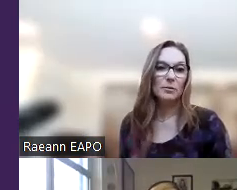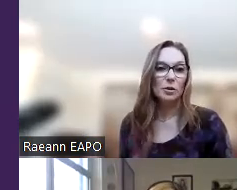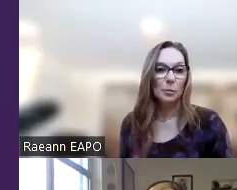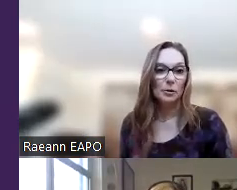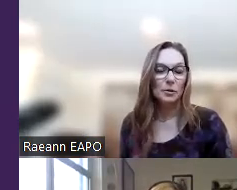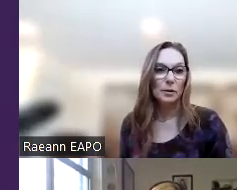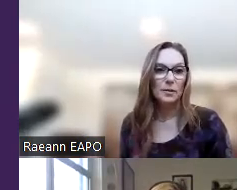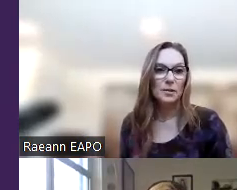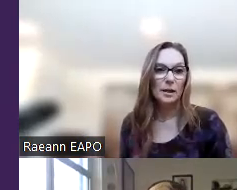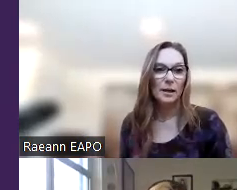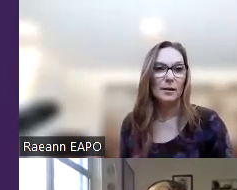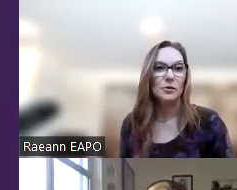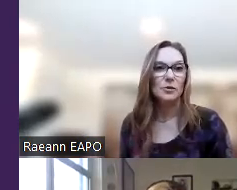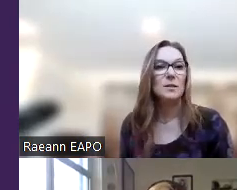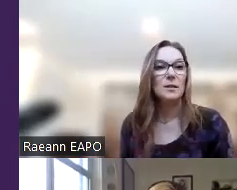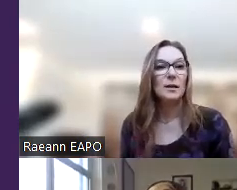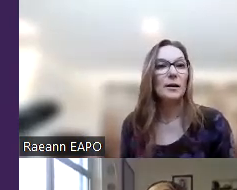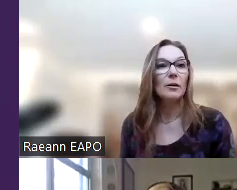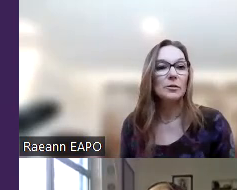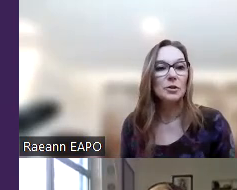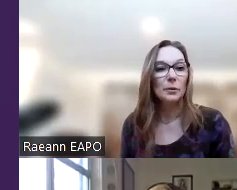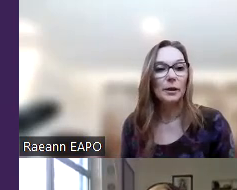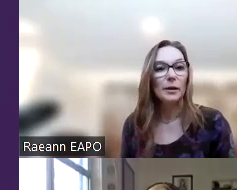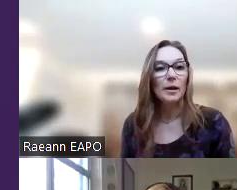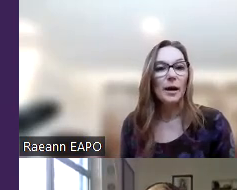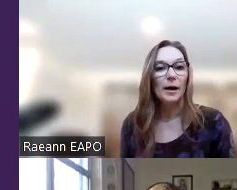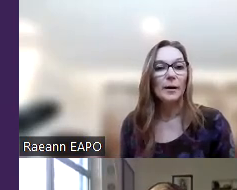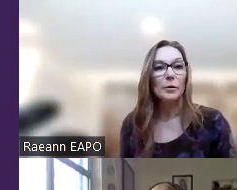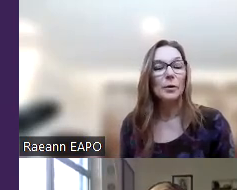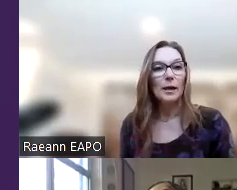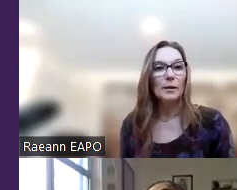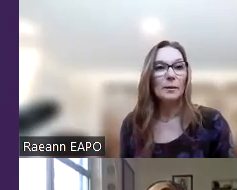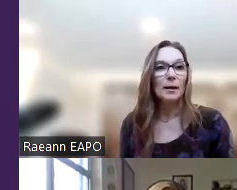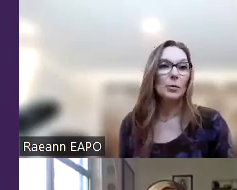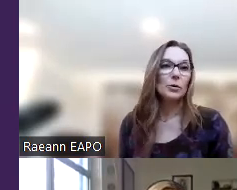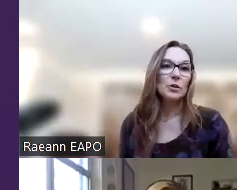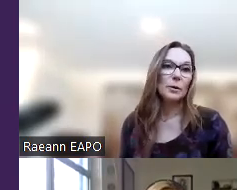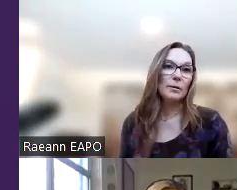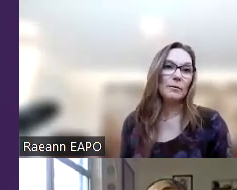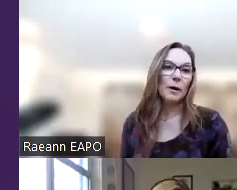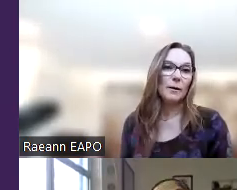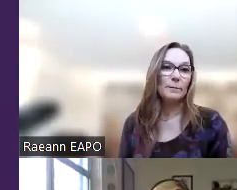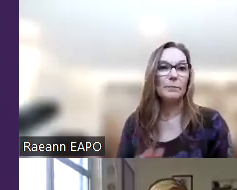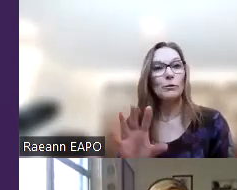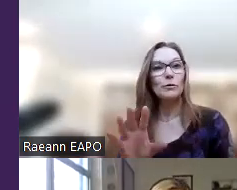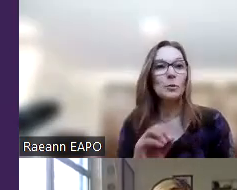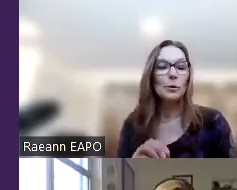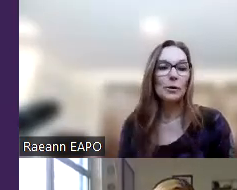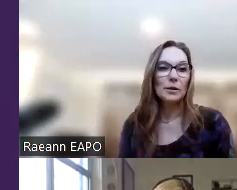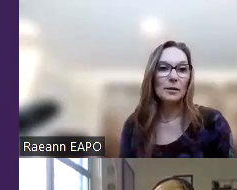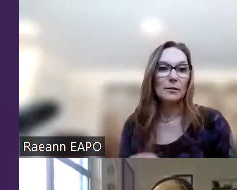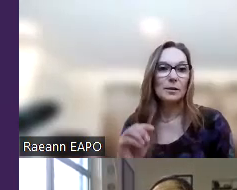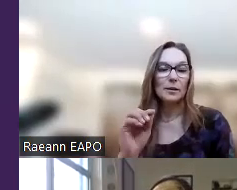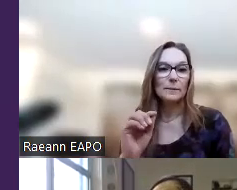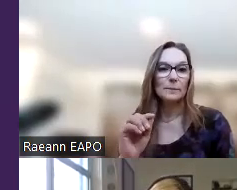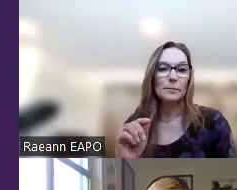our ASL interpreters with us today. As you can see, they are on screen. You can make your screen more visible, put